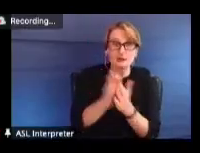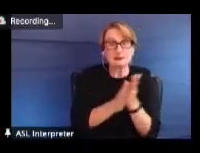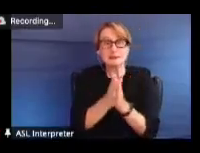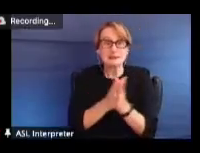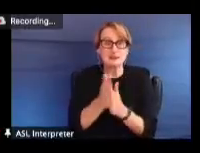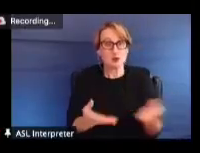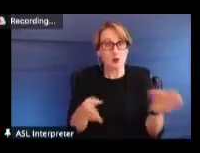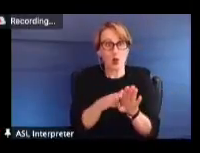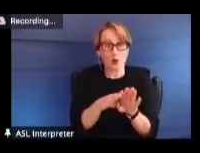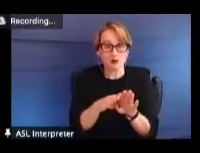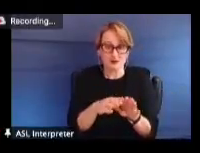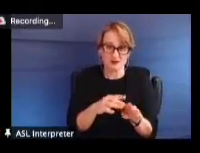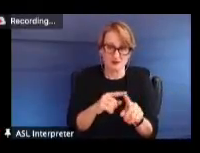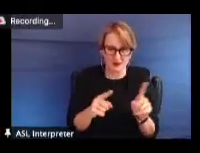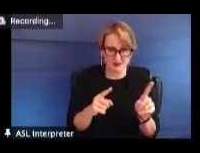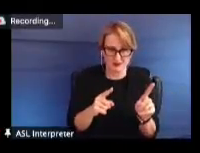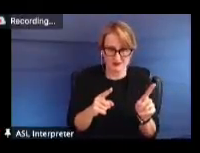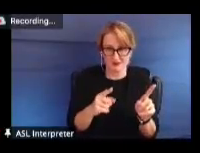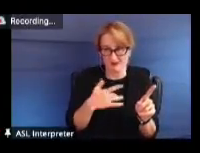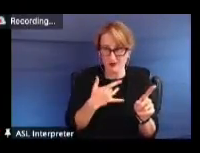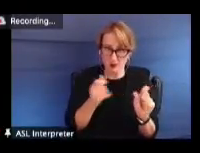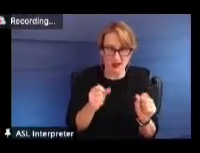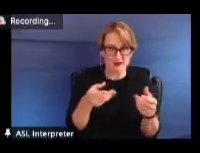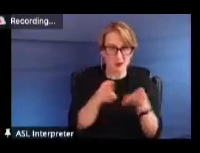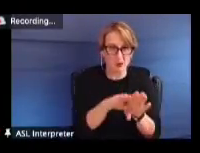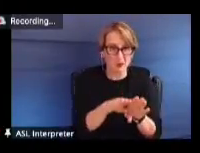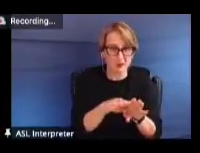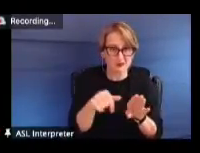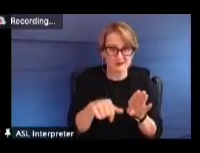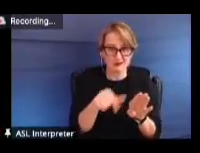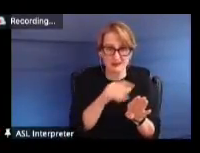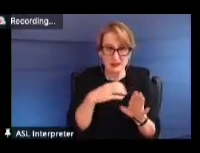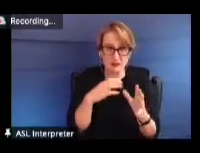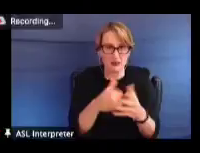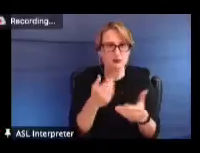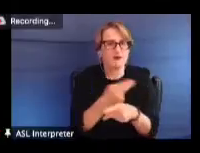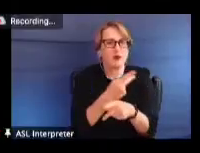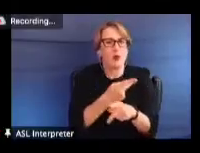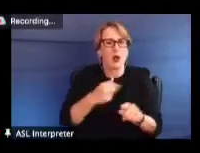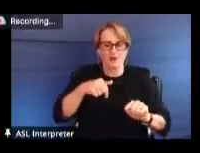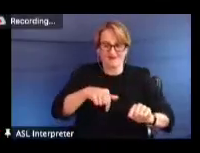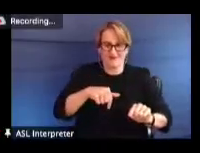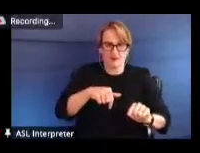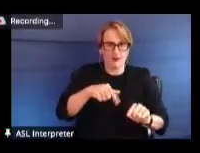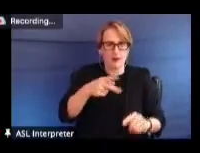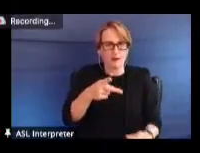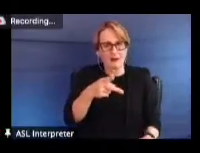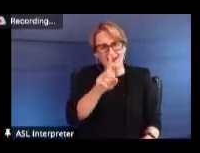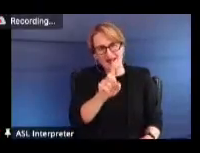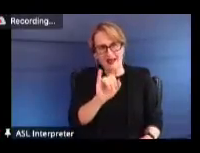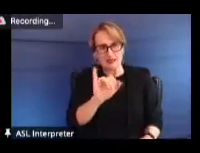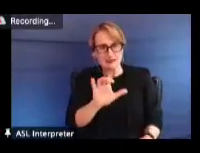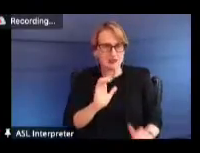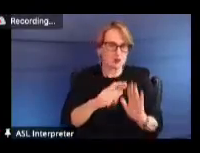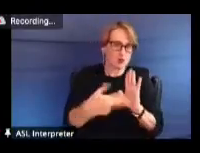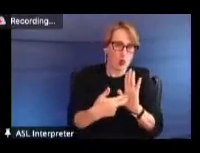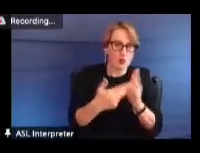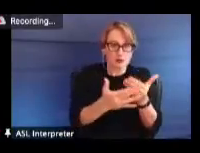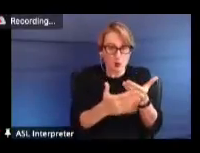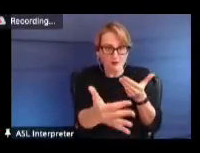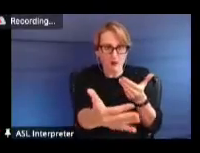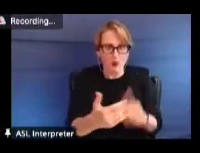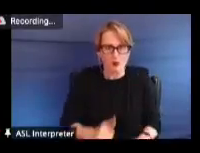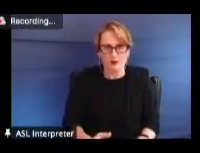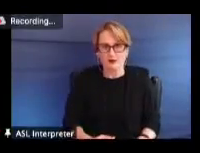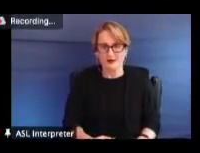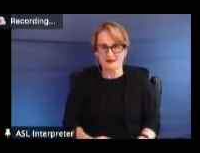kind of confused in terms of the role going forward, our role going forward. Well, and that's where I was headed.